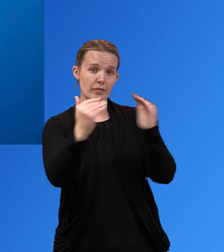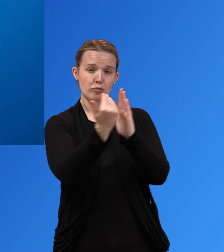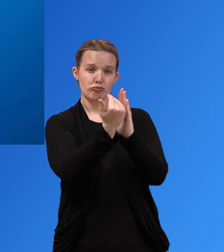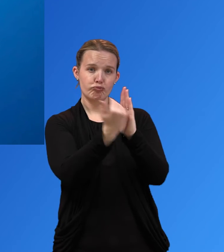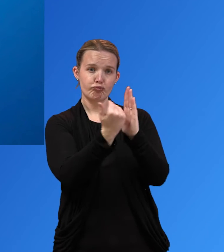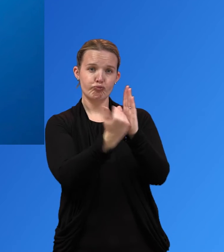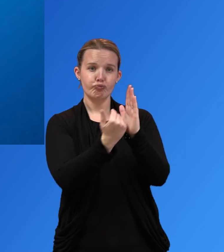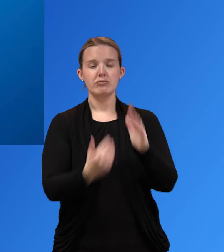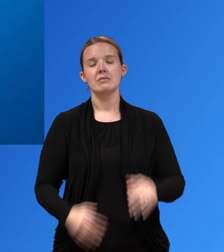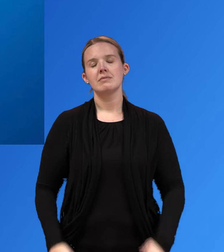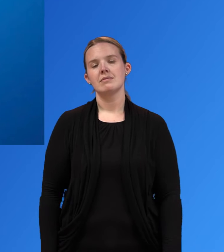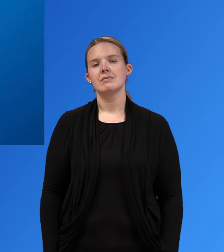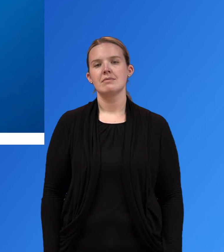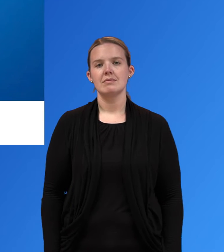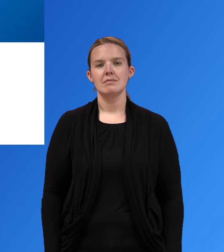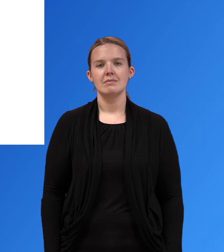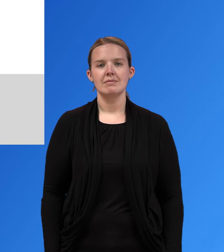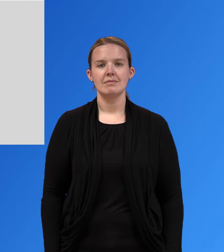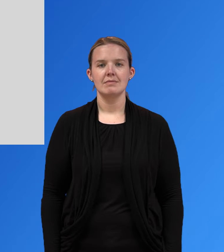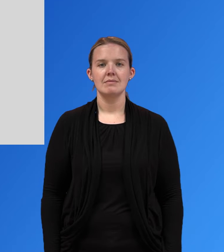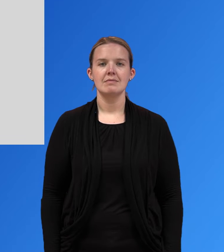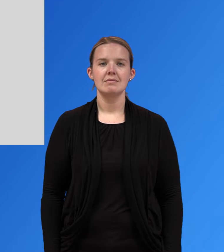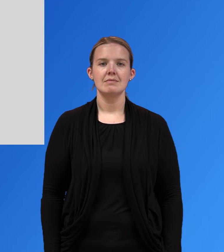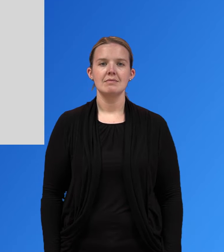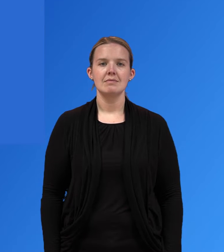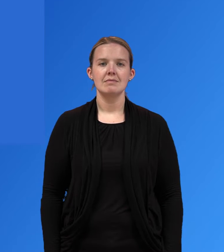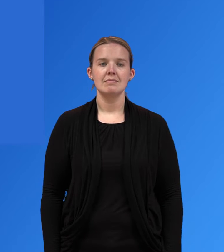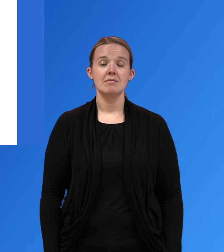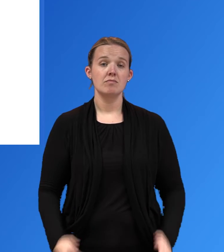Sentence level guidelines.